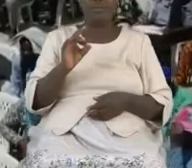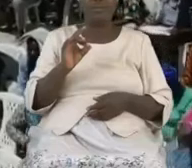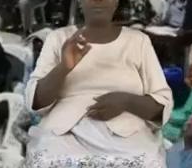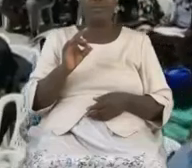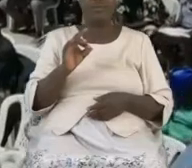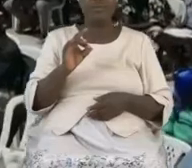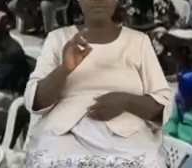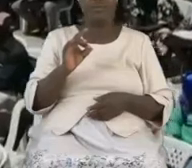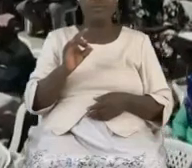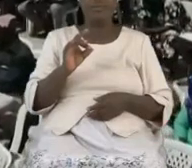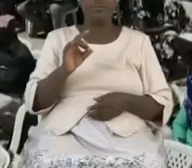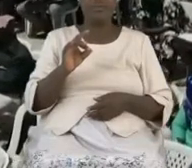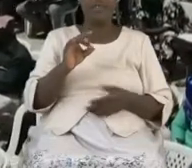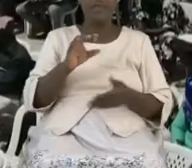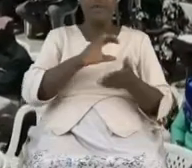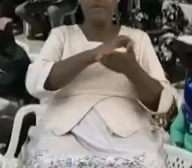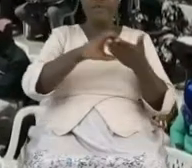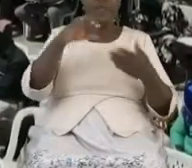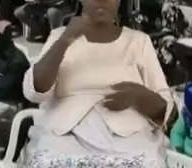In verse 18,